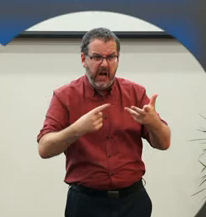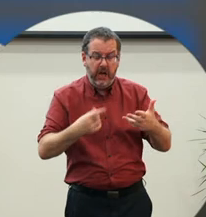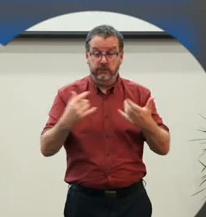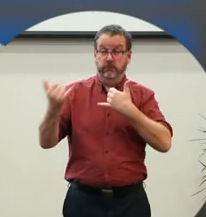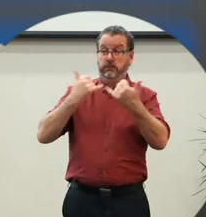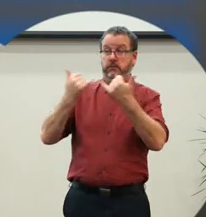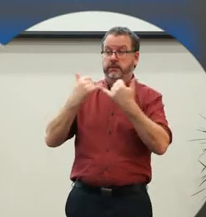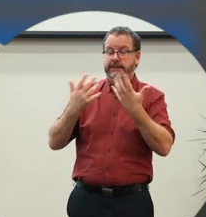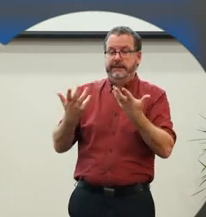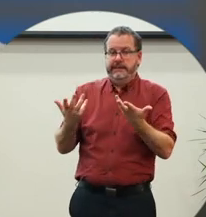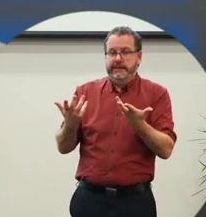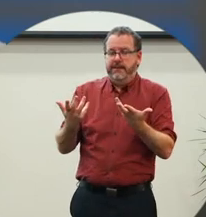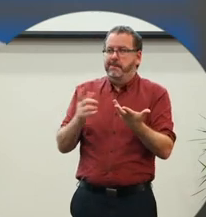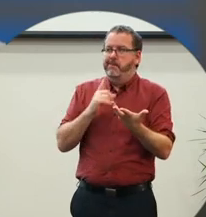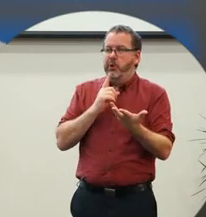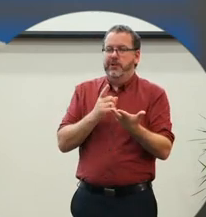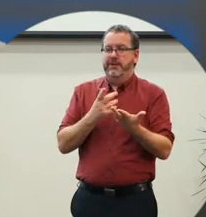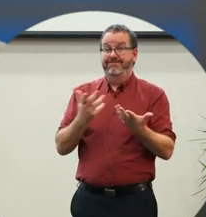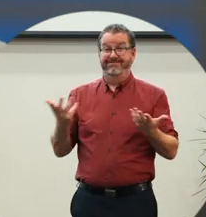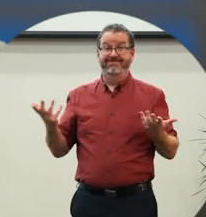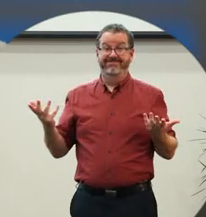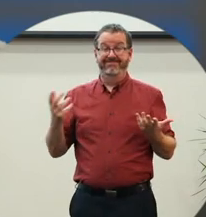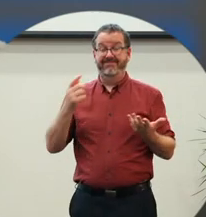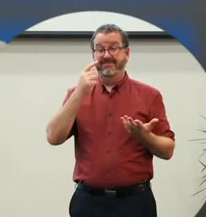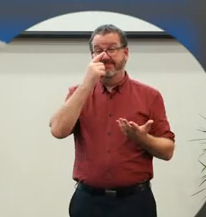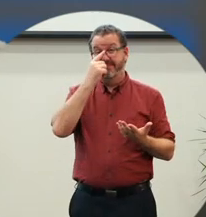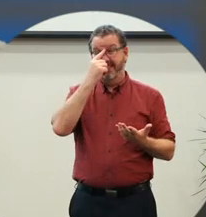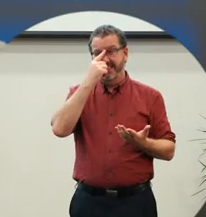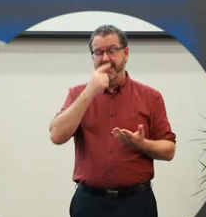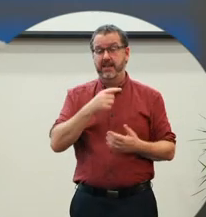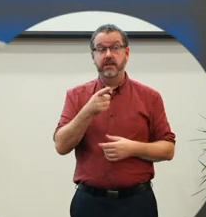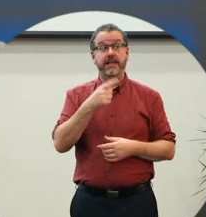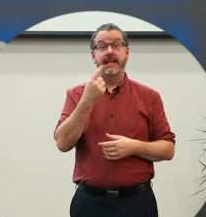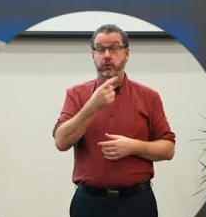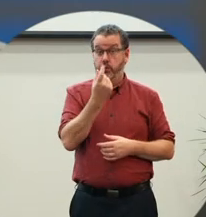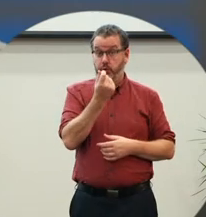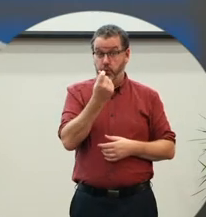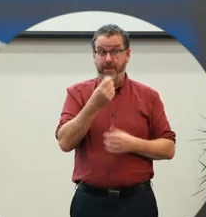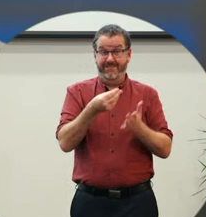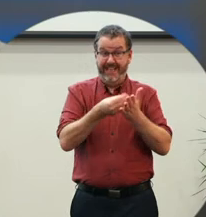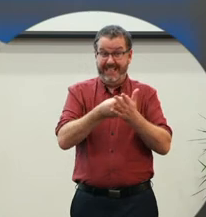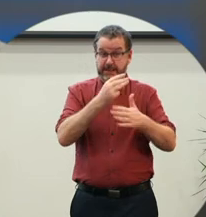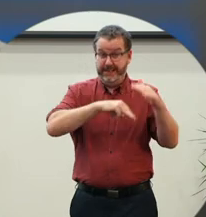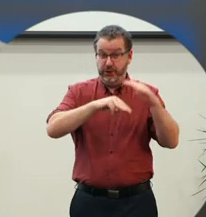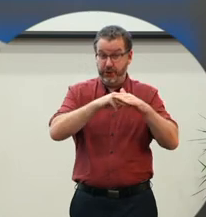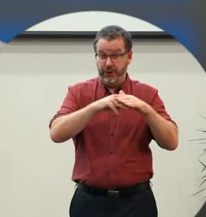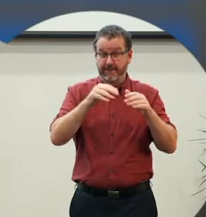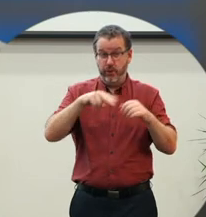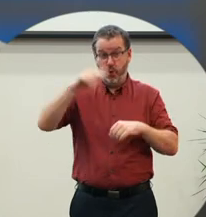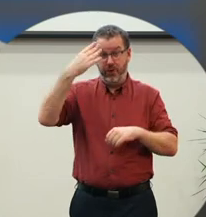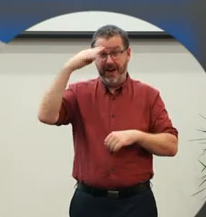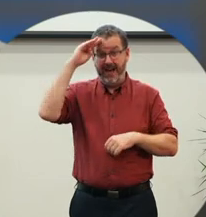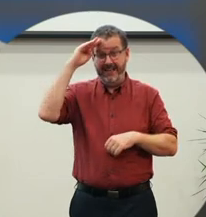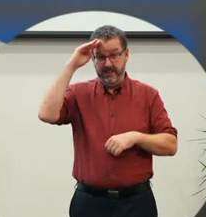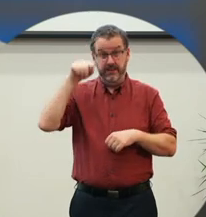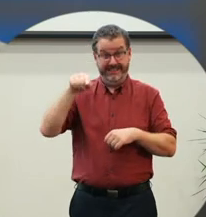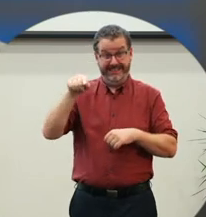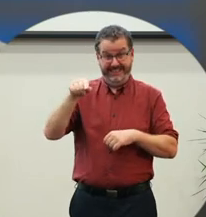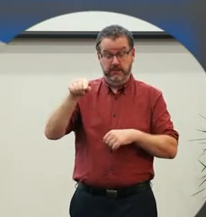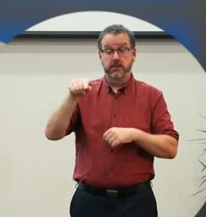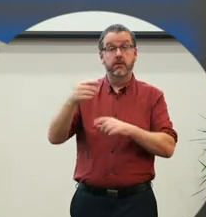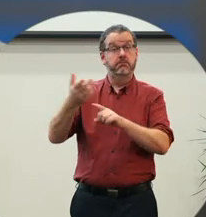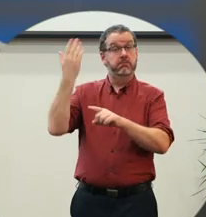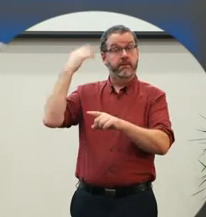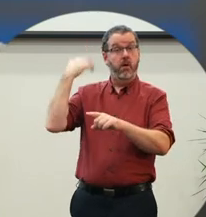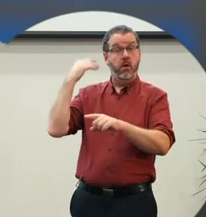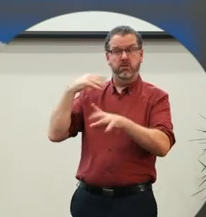know, the soon-to-be finance minister for Northern Ireland was caught red-handed building a landmine at the side of the road,